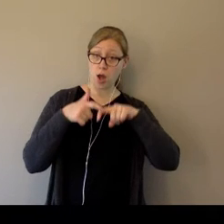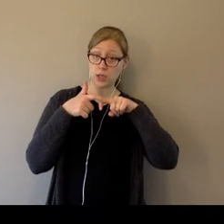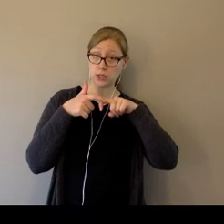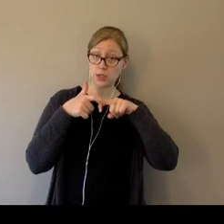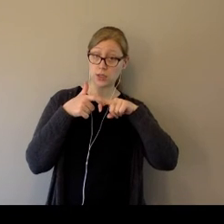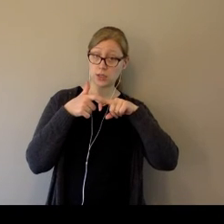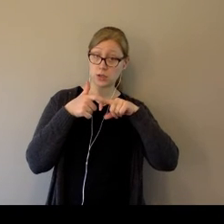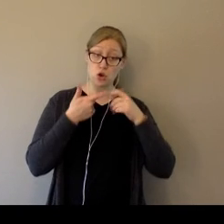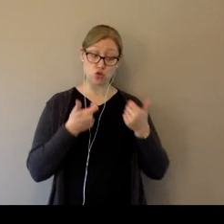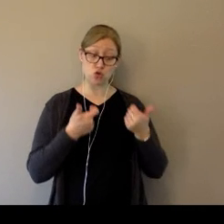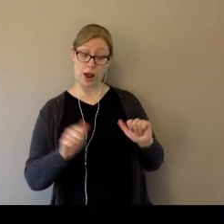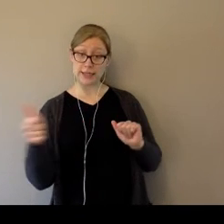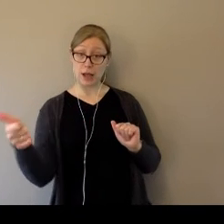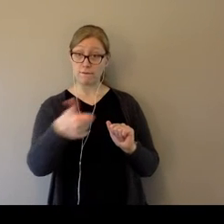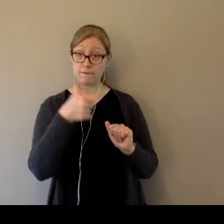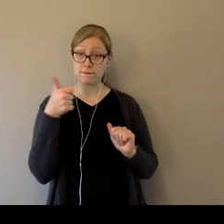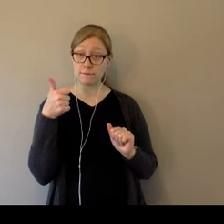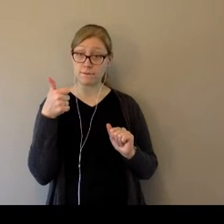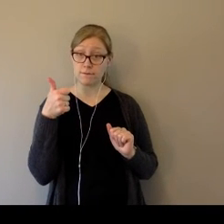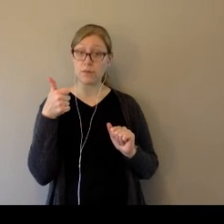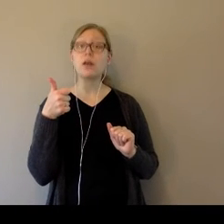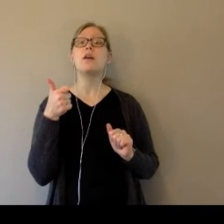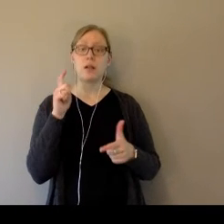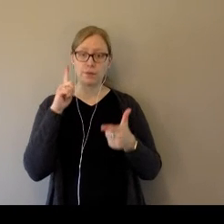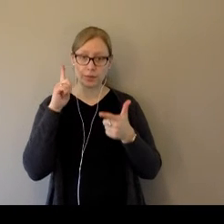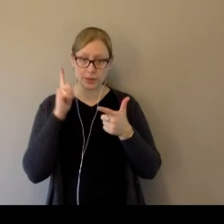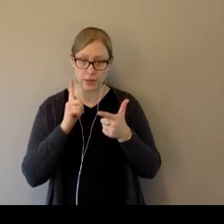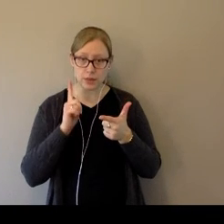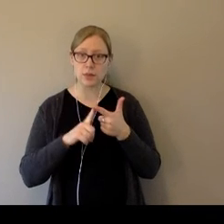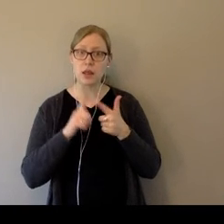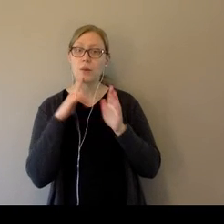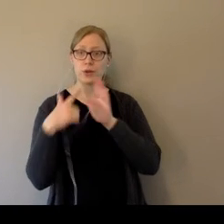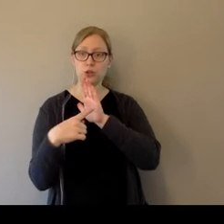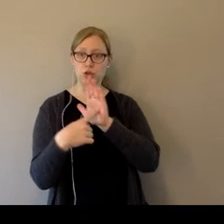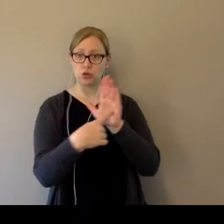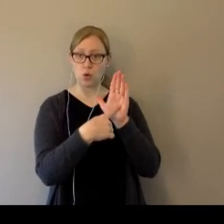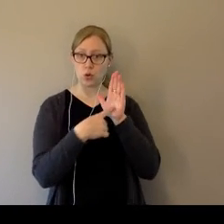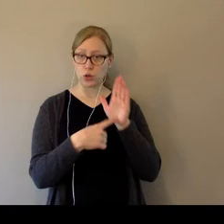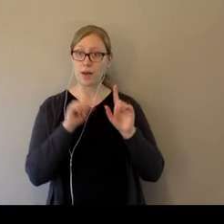and then I will have the answers in a minute.